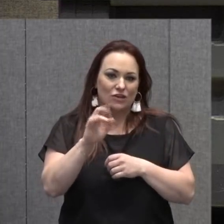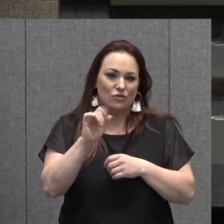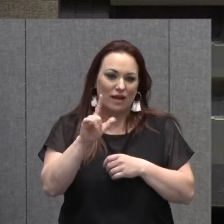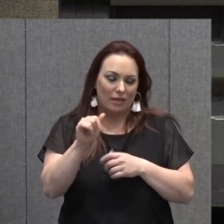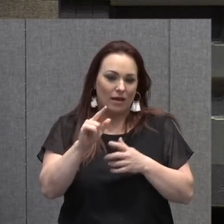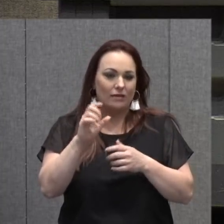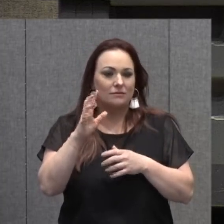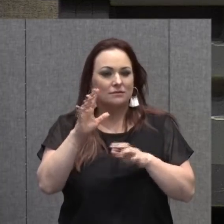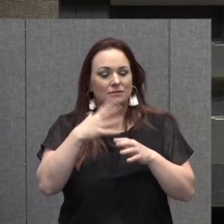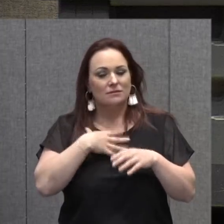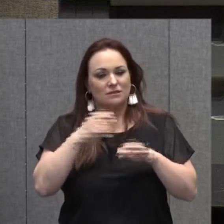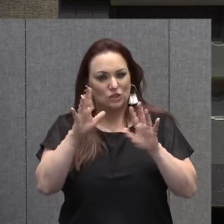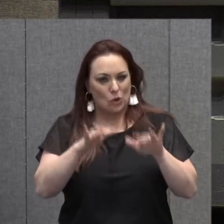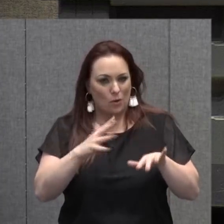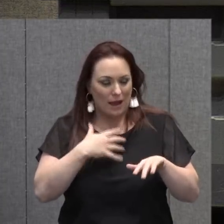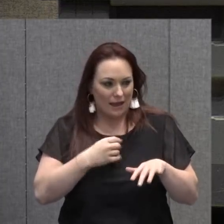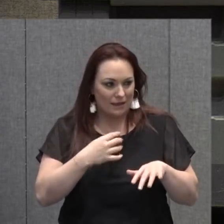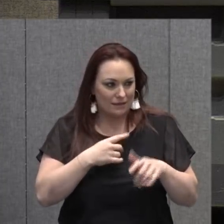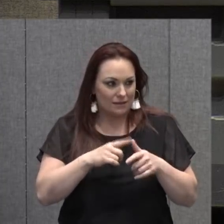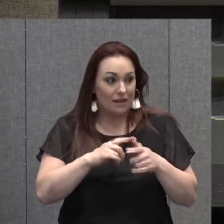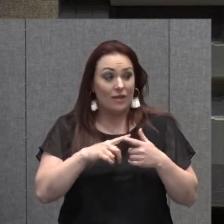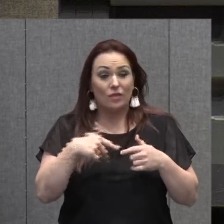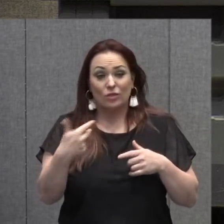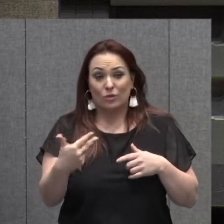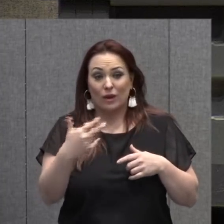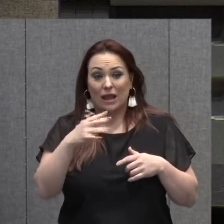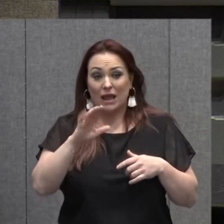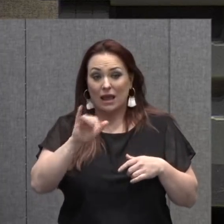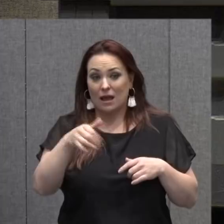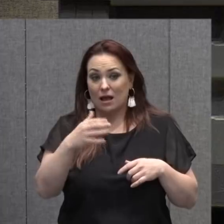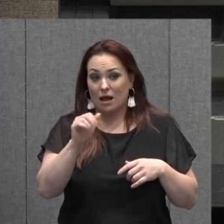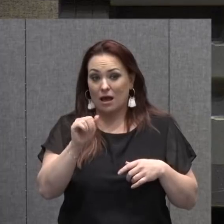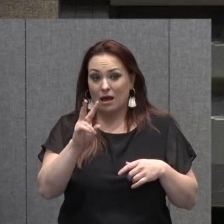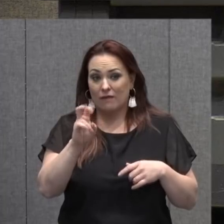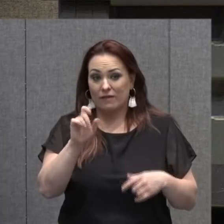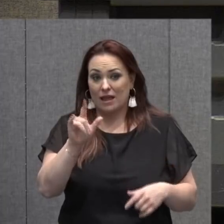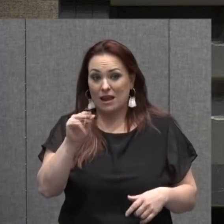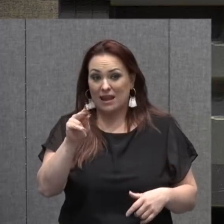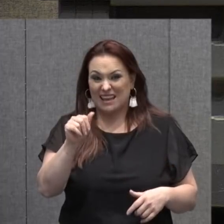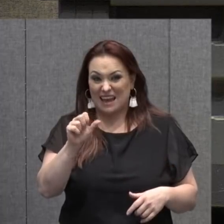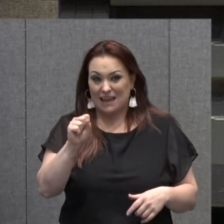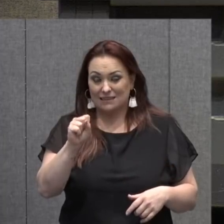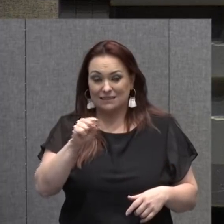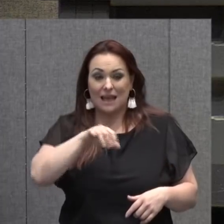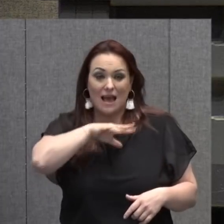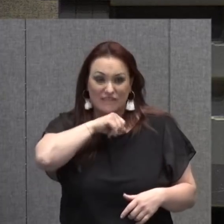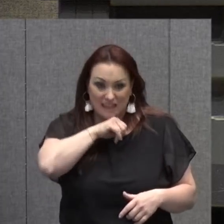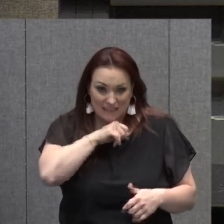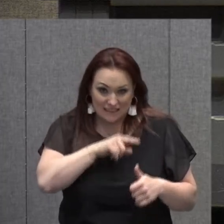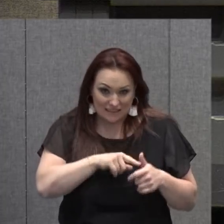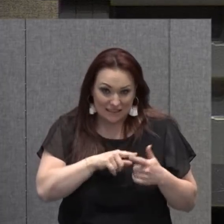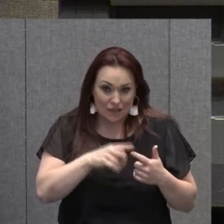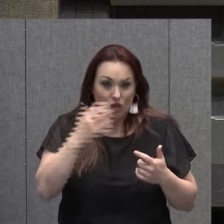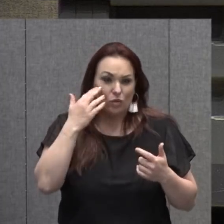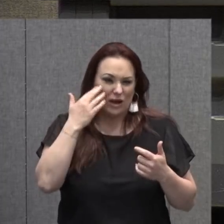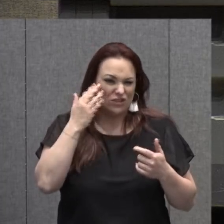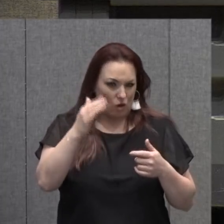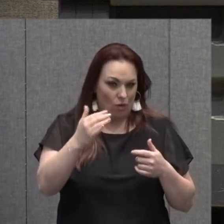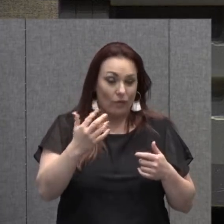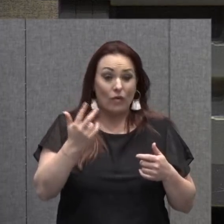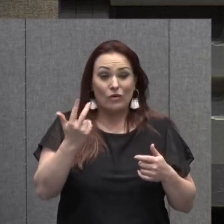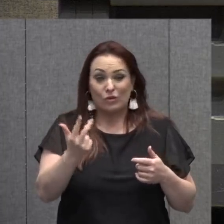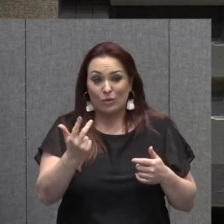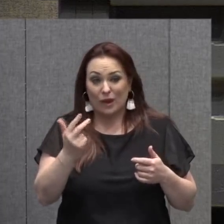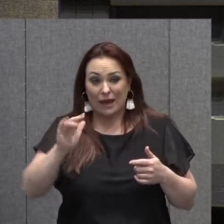Javelinas by Susan Lowell, illustrated by Jim Harris, and it's a reading rainbow book. And this is, everyone knows the story of the three little pigs now